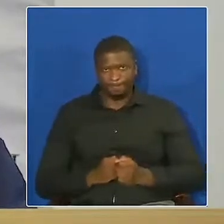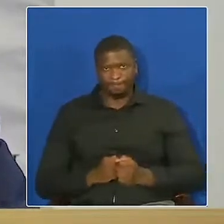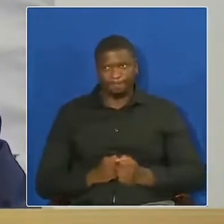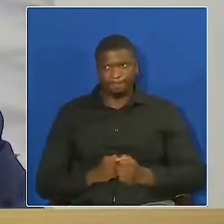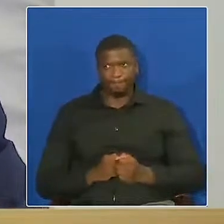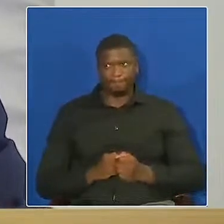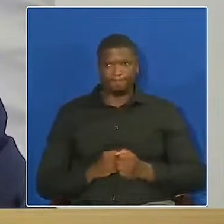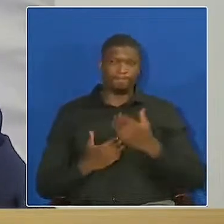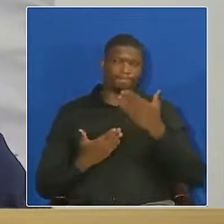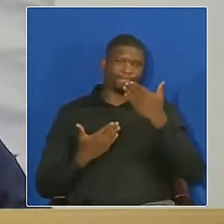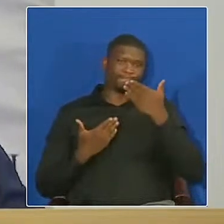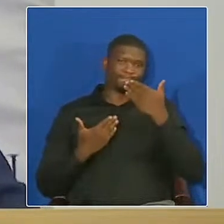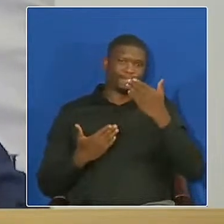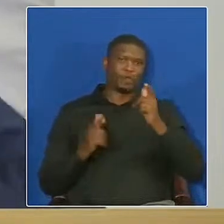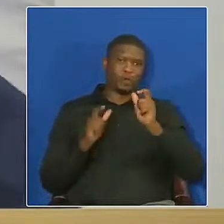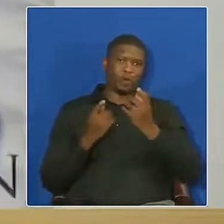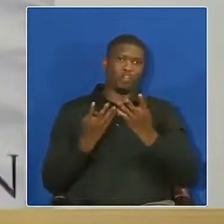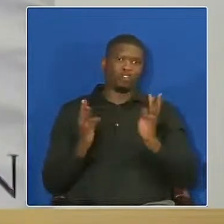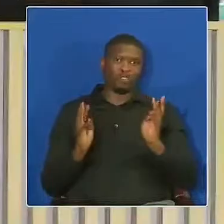Thank you, Commissioners.